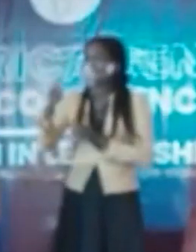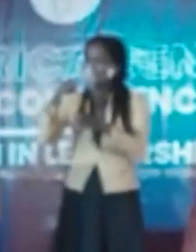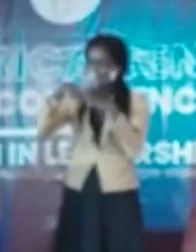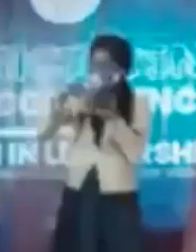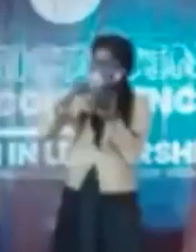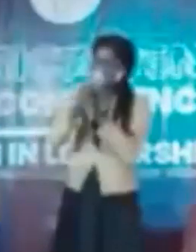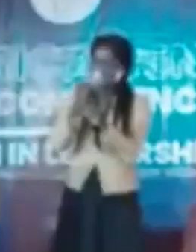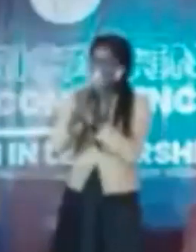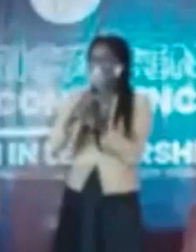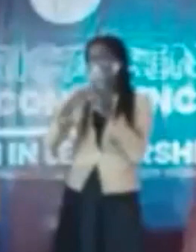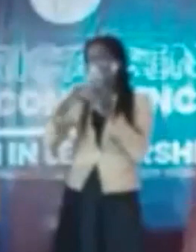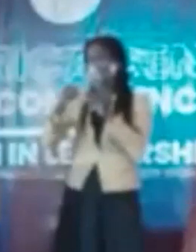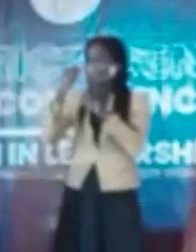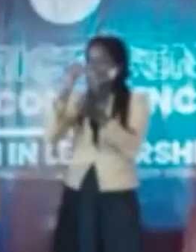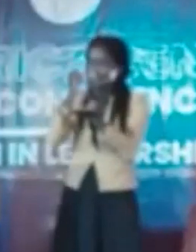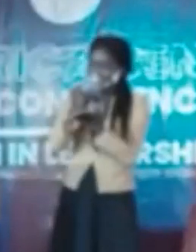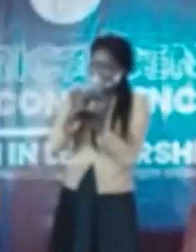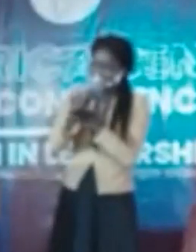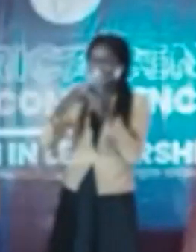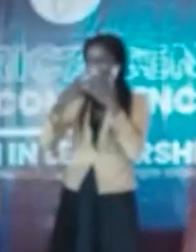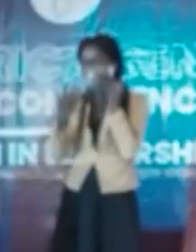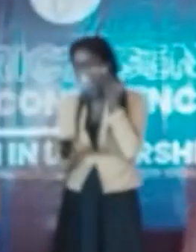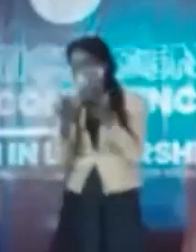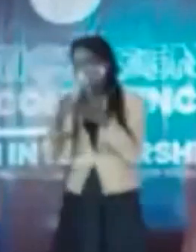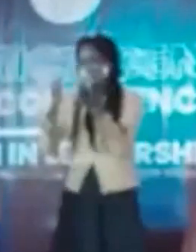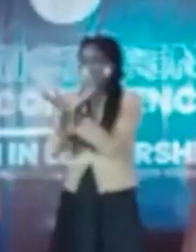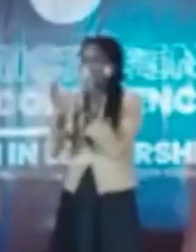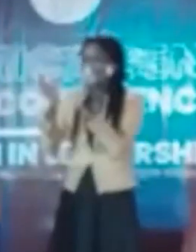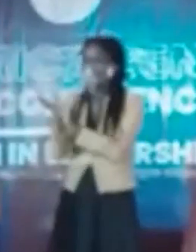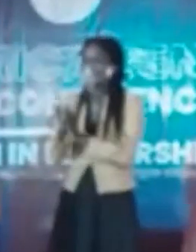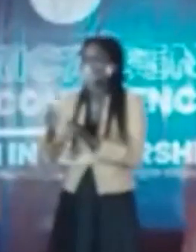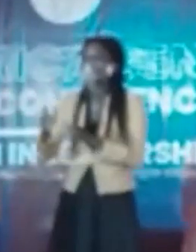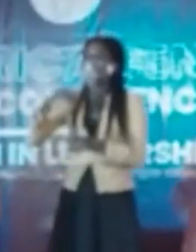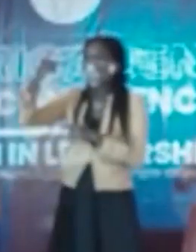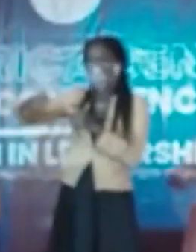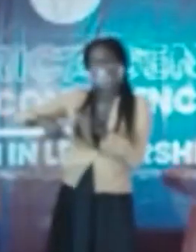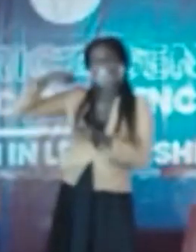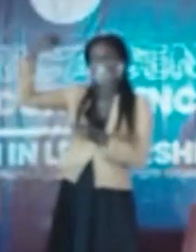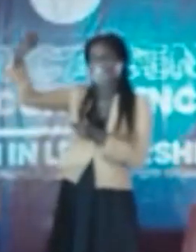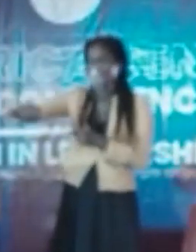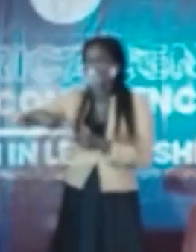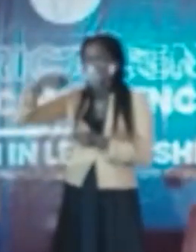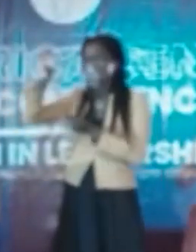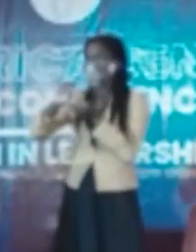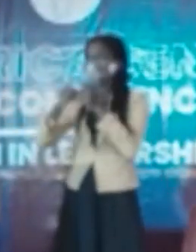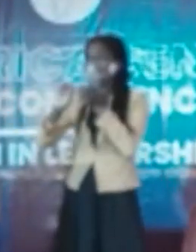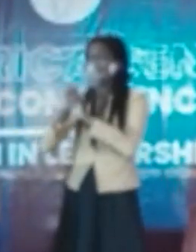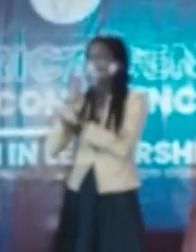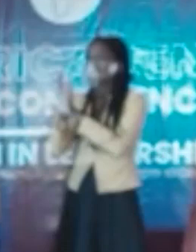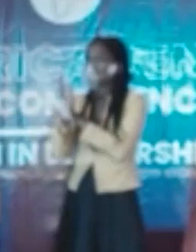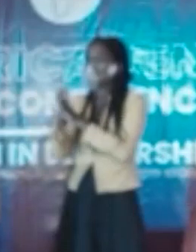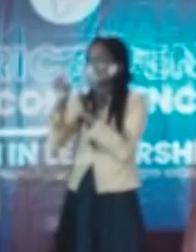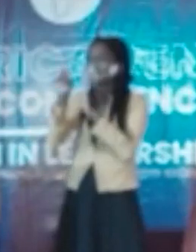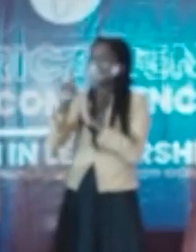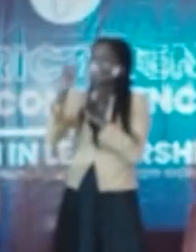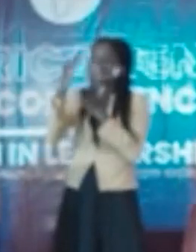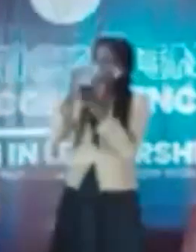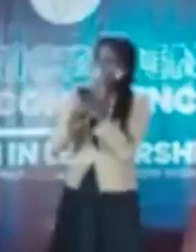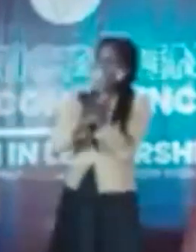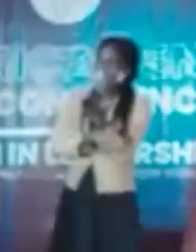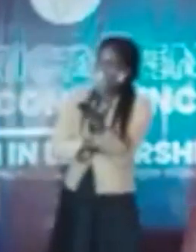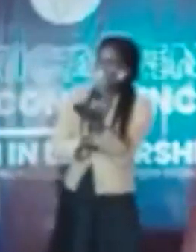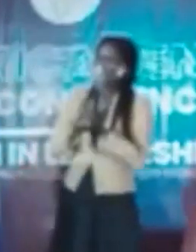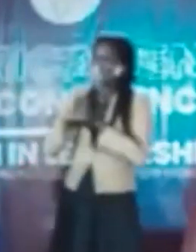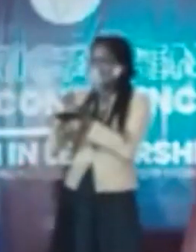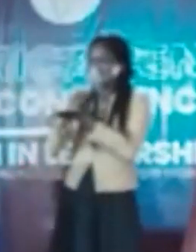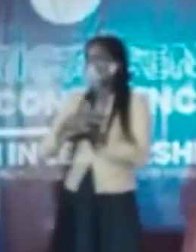communities. So every year, there are several mentorship programs targeting women across all levels of authority